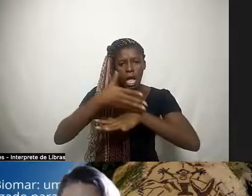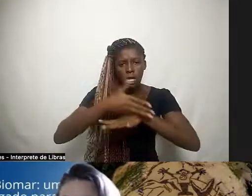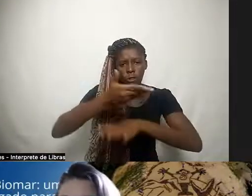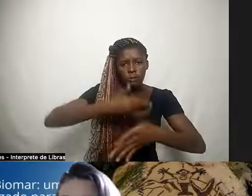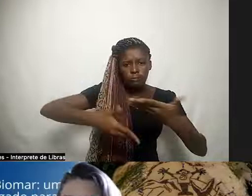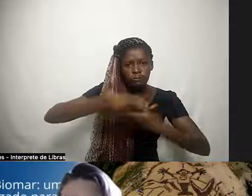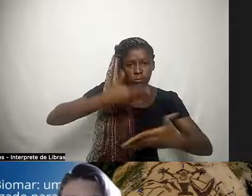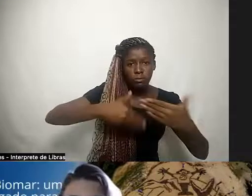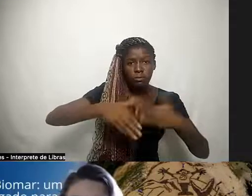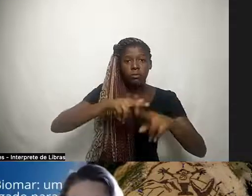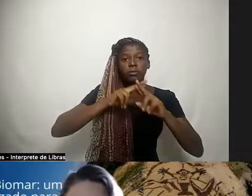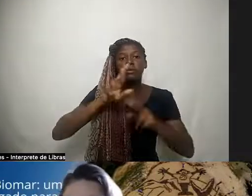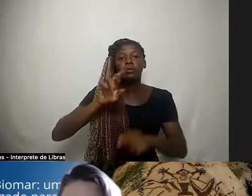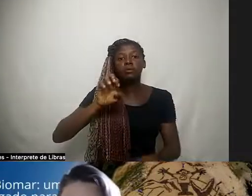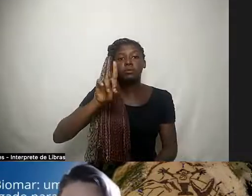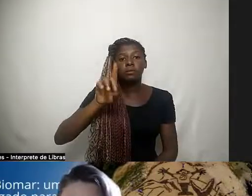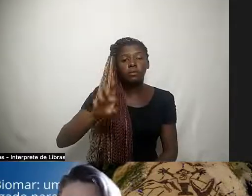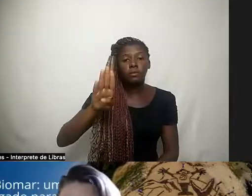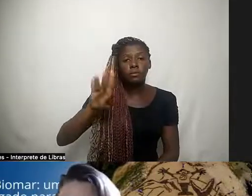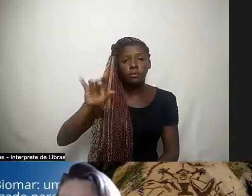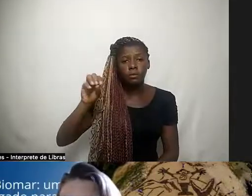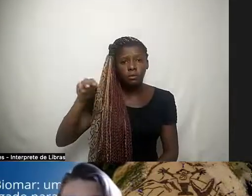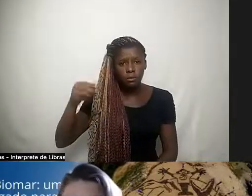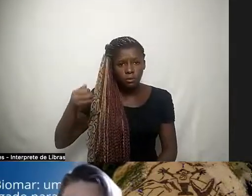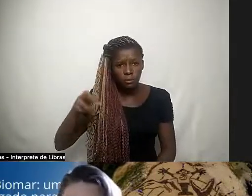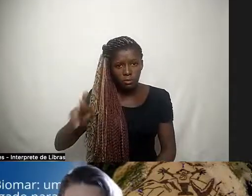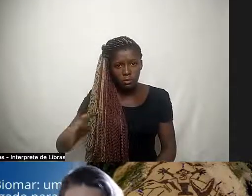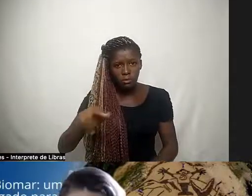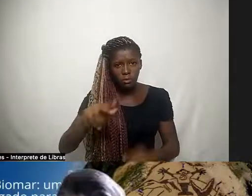been working to educate this audience,